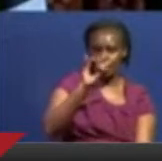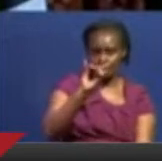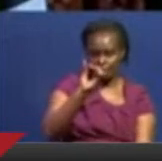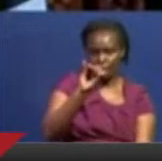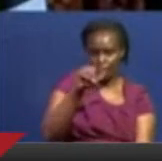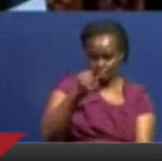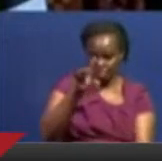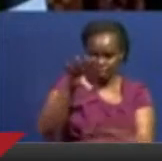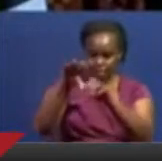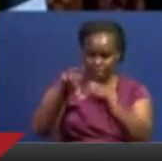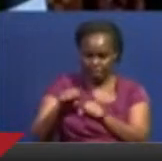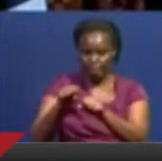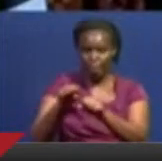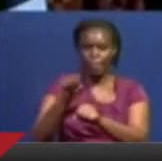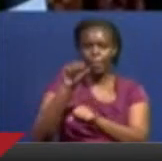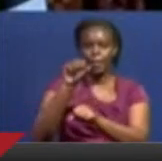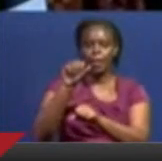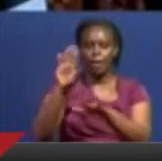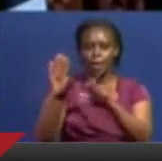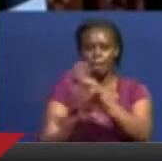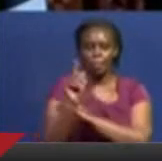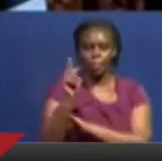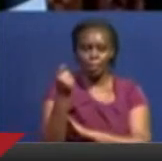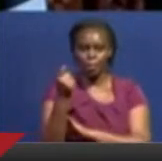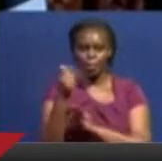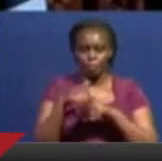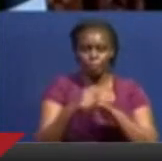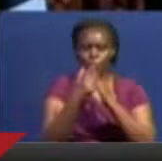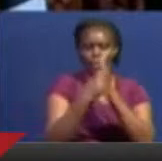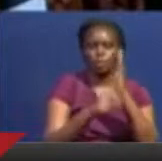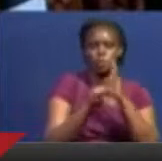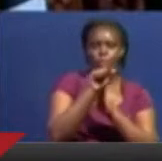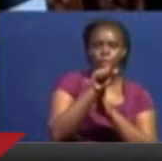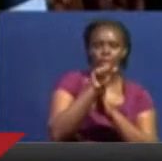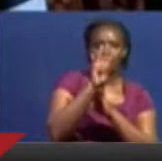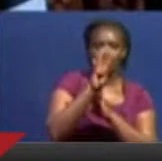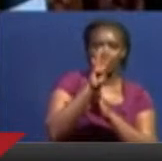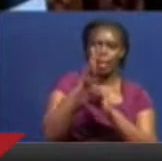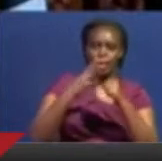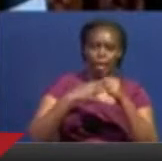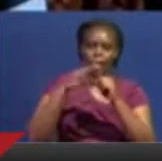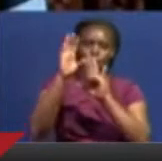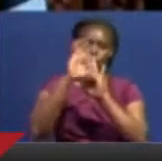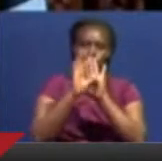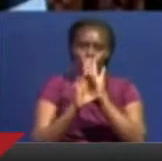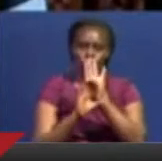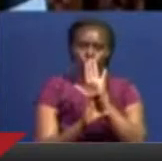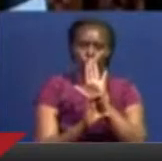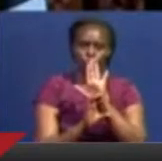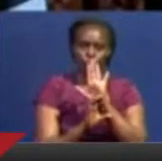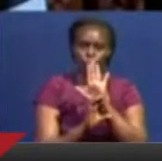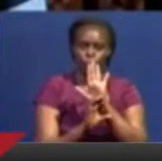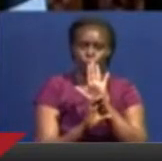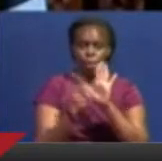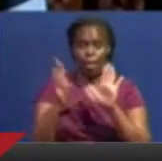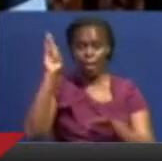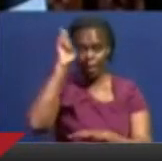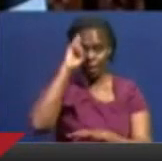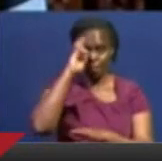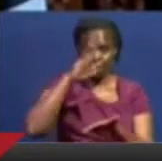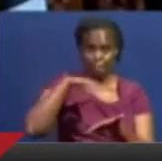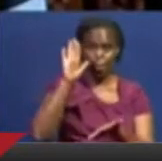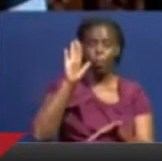office of the Deputy President pursuant to Article 149 of the Constitution. You will further recall.